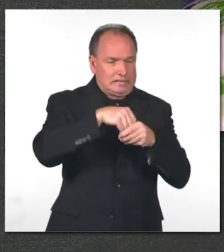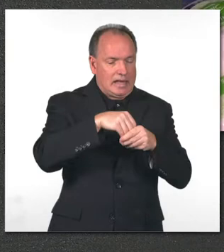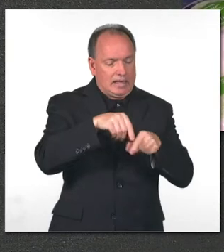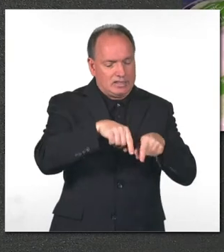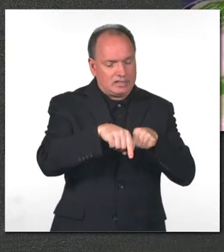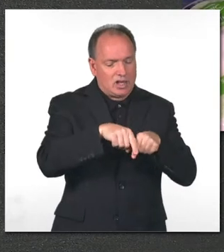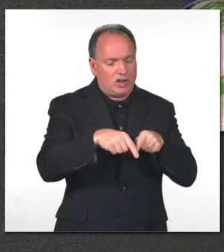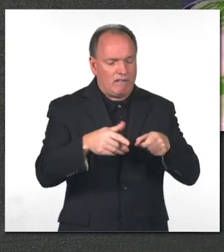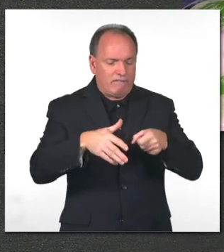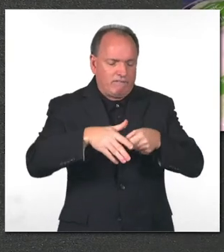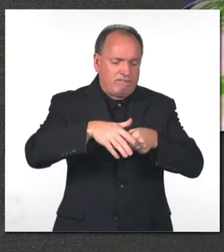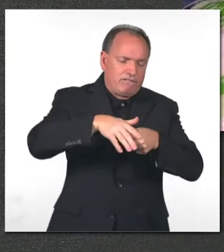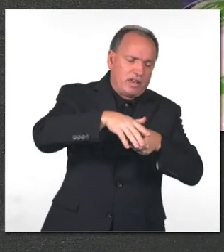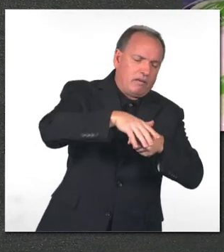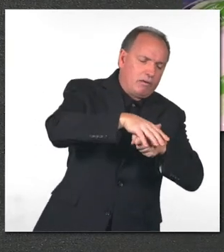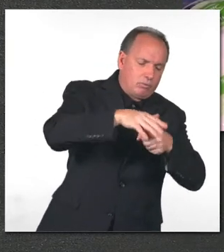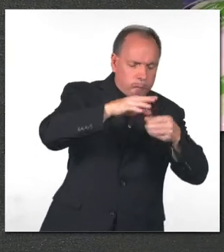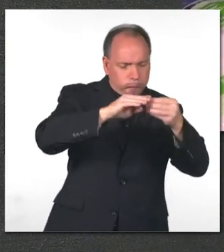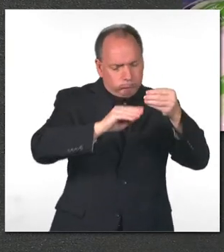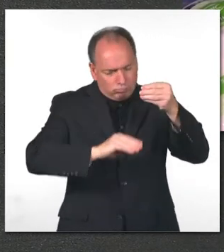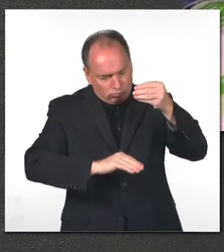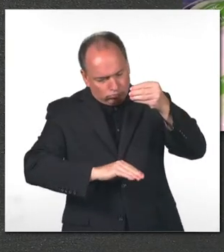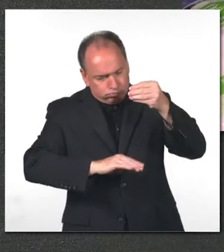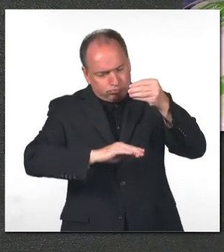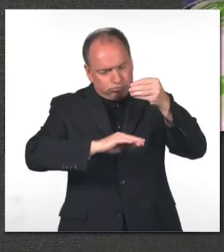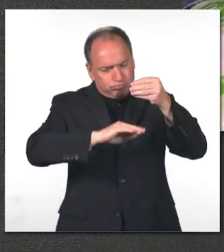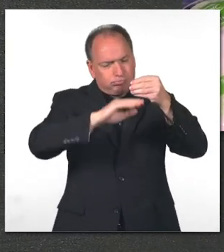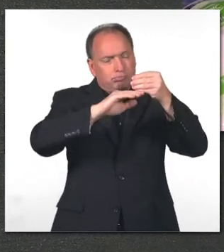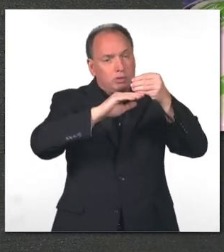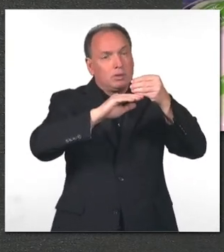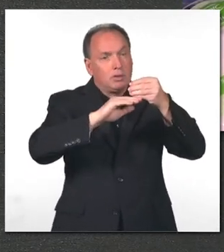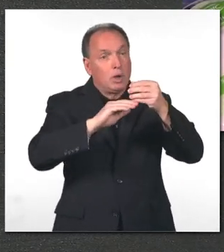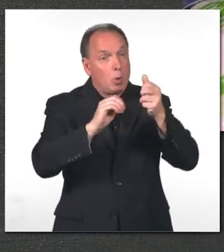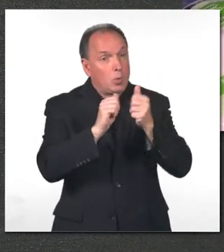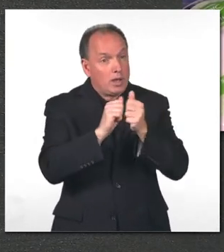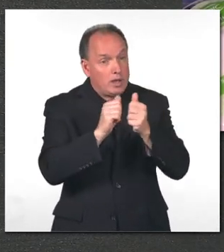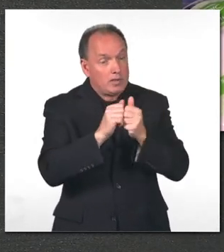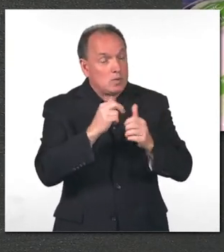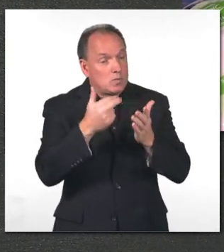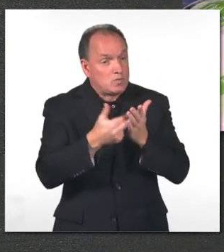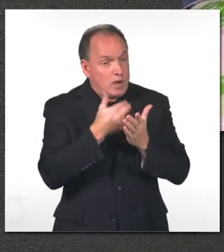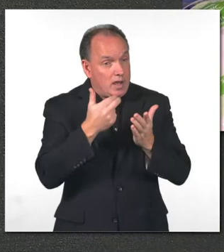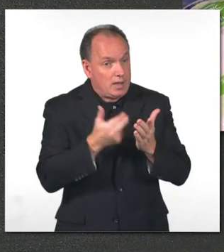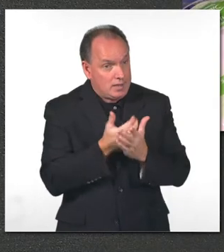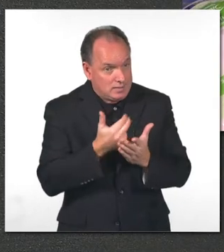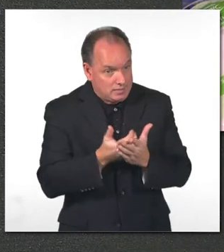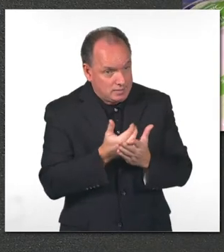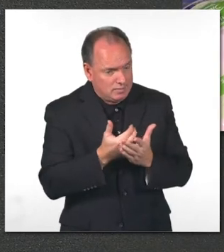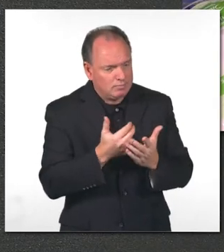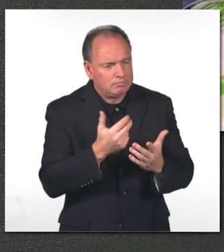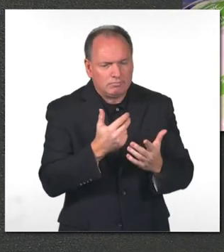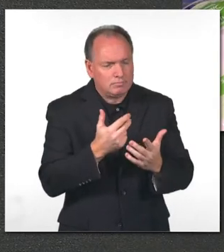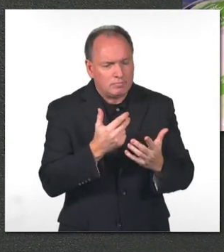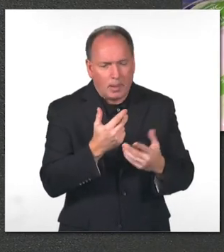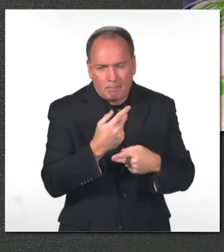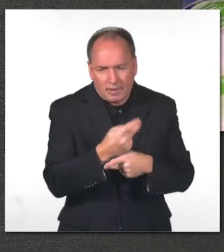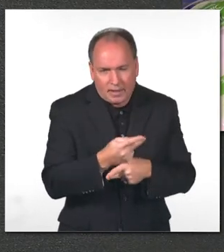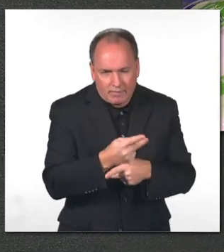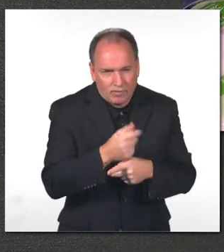can get kind of messy. So make sure that maybe you're somewhere over a plate or a bowl, so you don't get rice all over your floor.